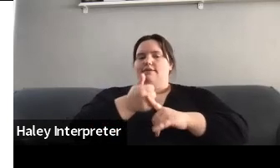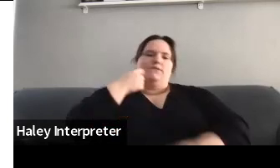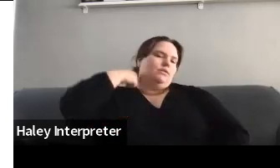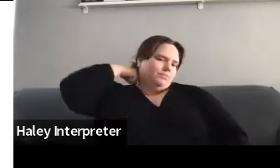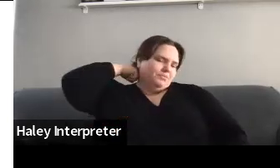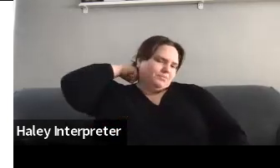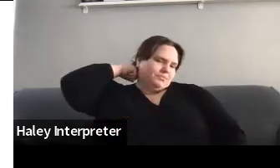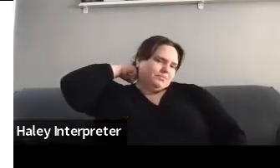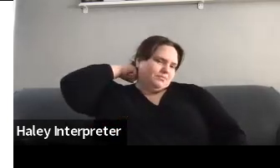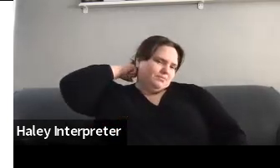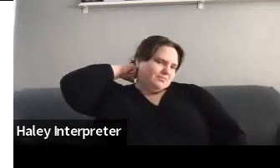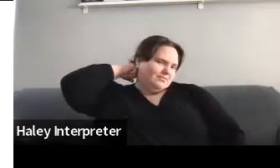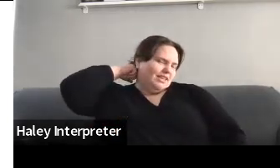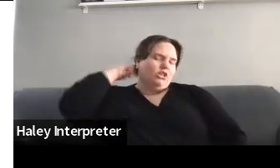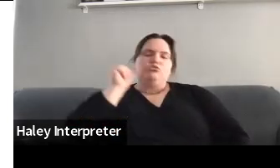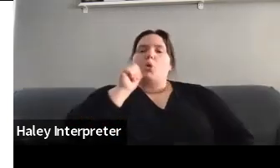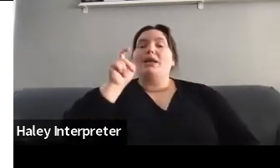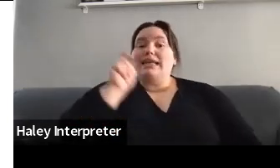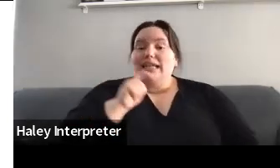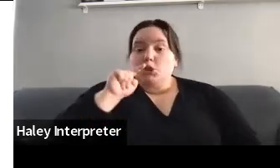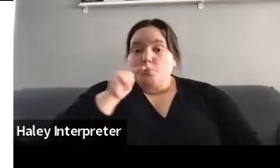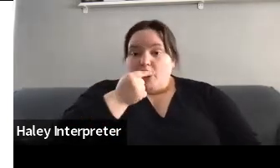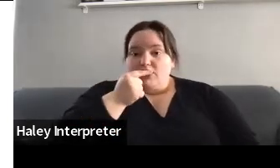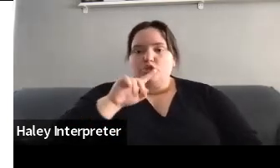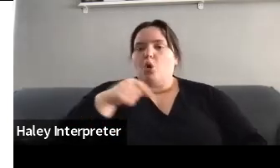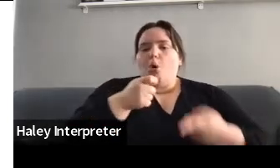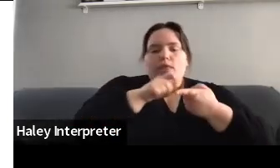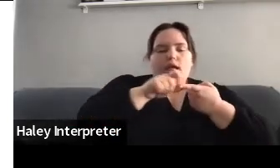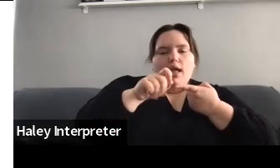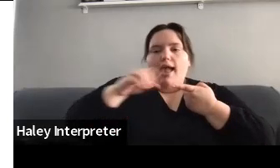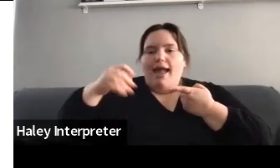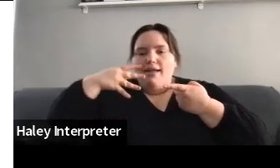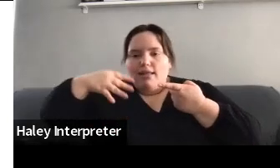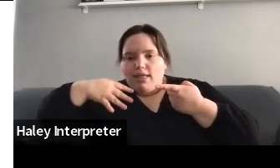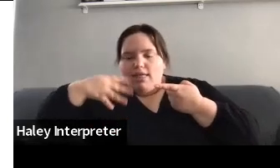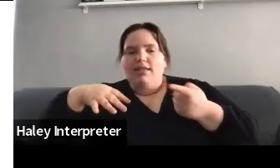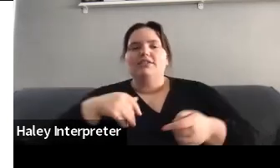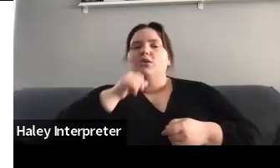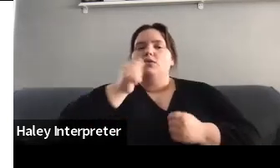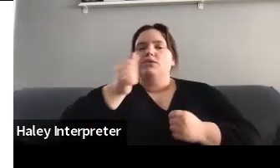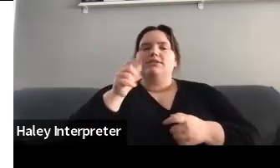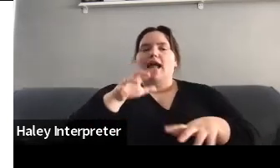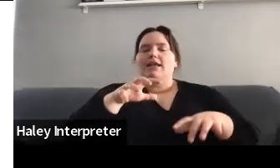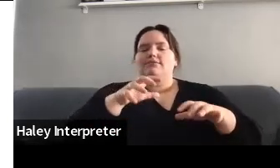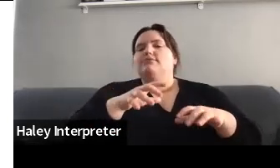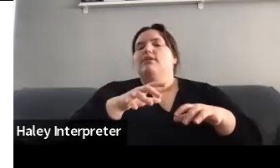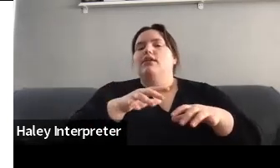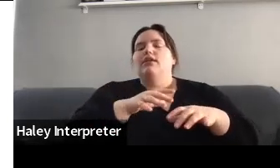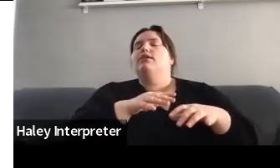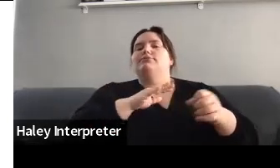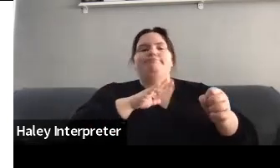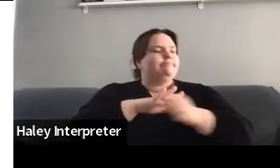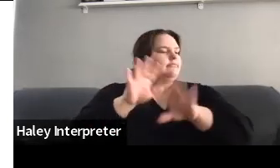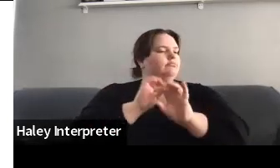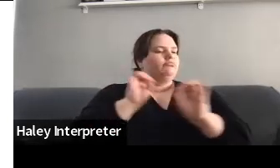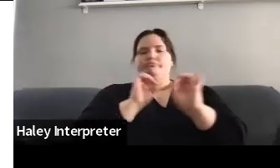the actual need to brush. So it doesn't take over for brushing, but it helps if you're unable to do that. It kind